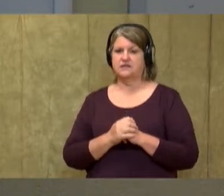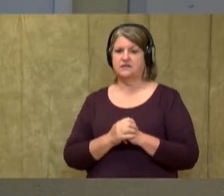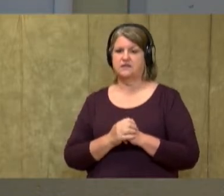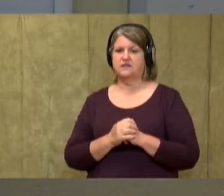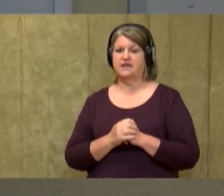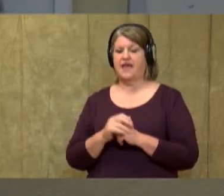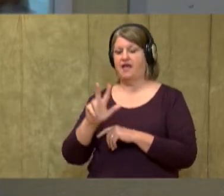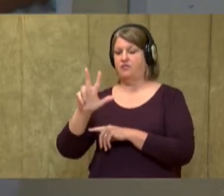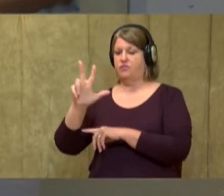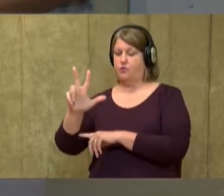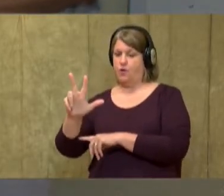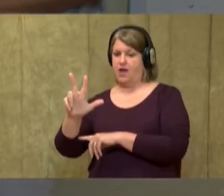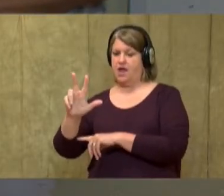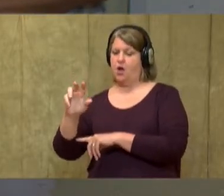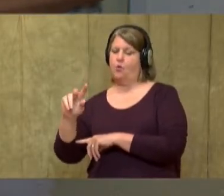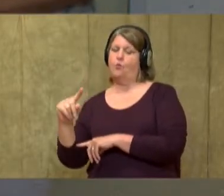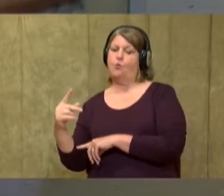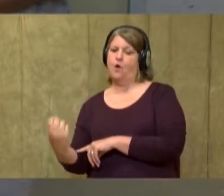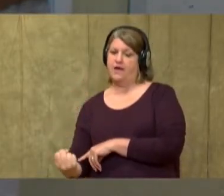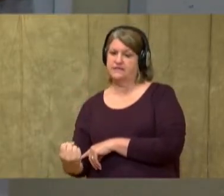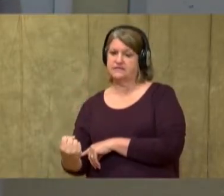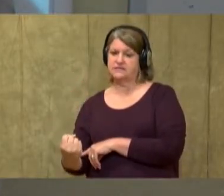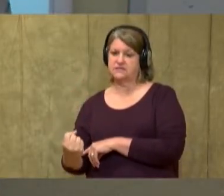and the 3 ones.